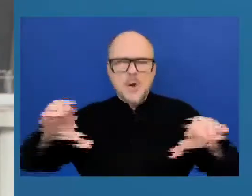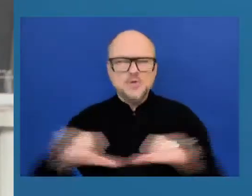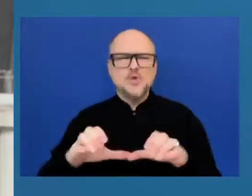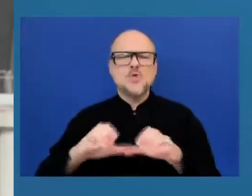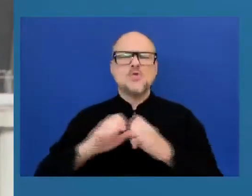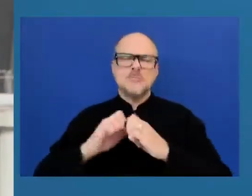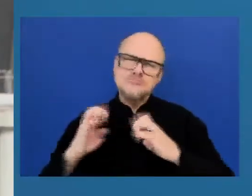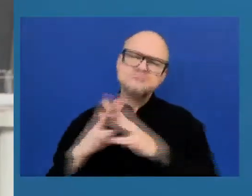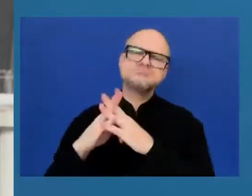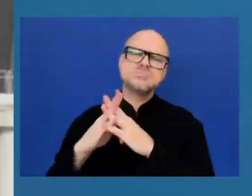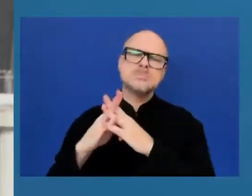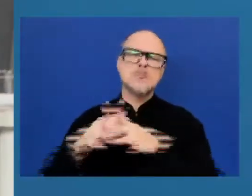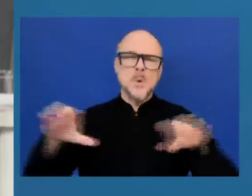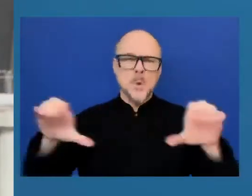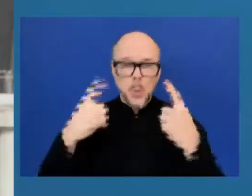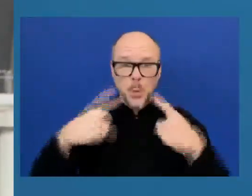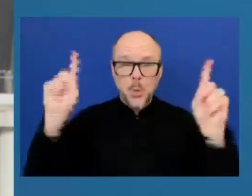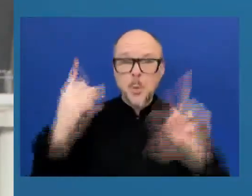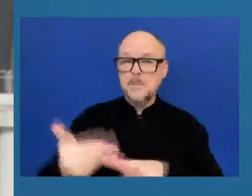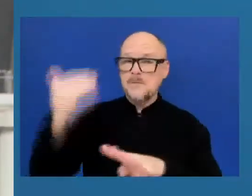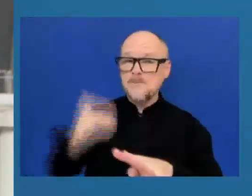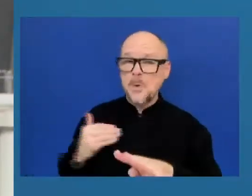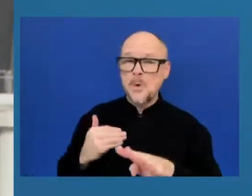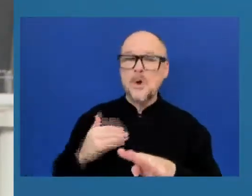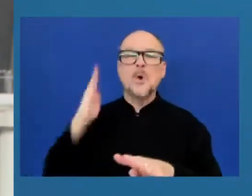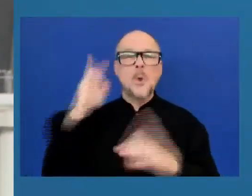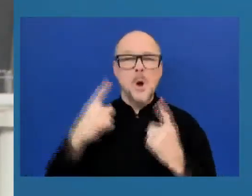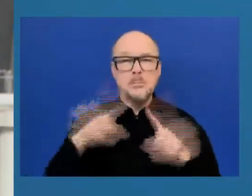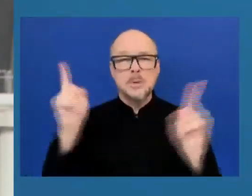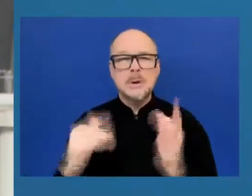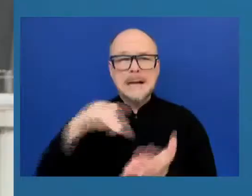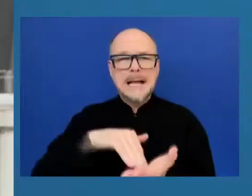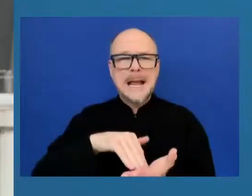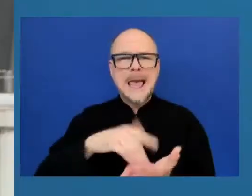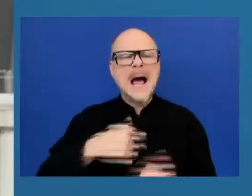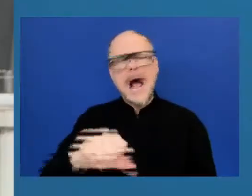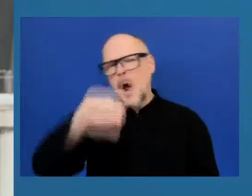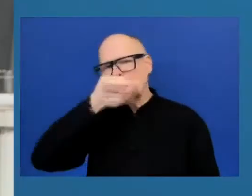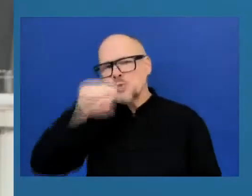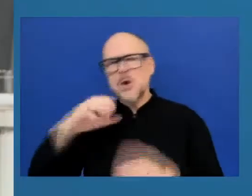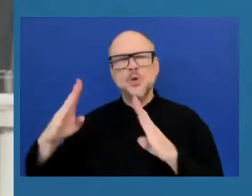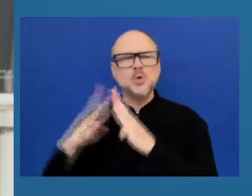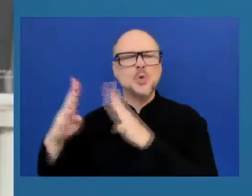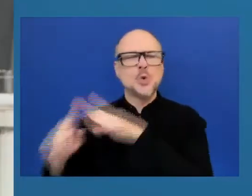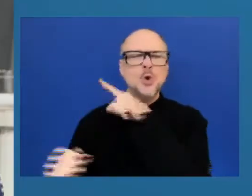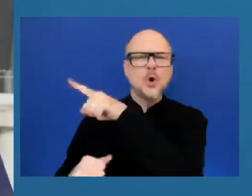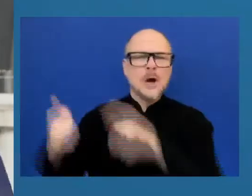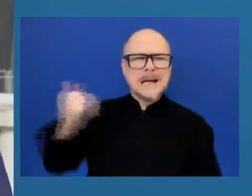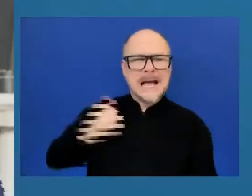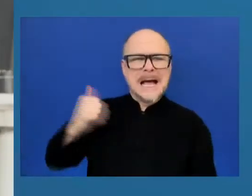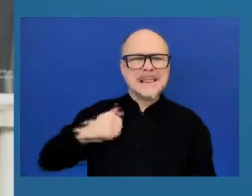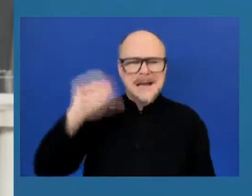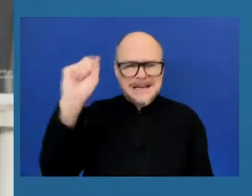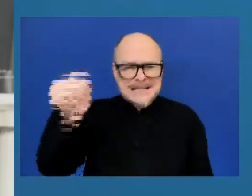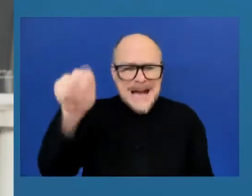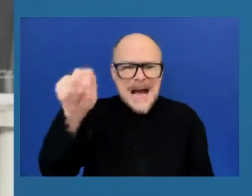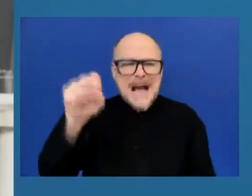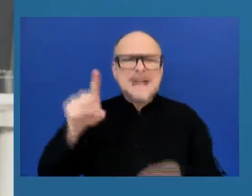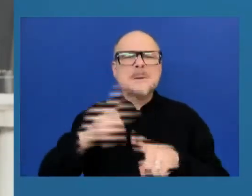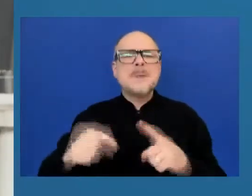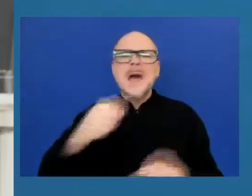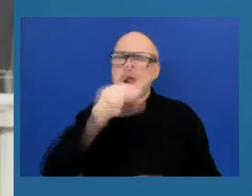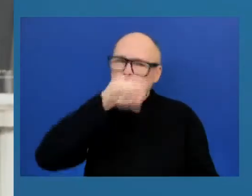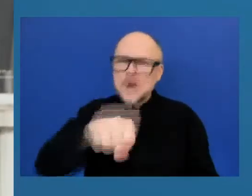do it again. You see, I love my friends in Canada, but I love jobs in New York. And all of labor is behind you on